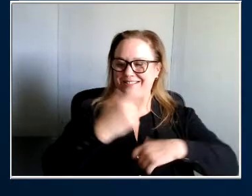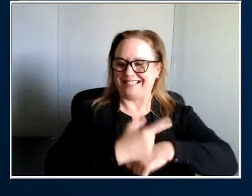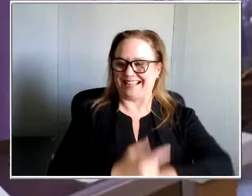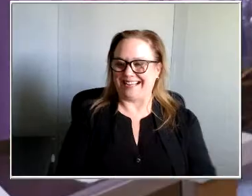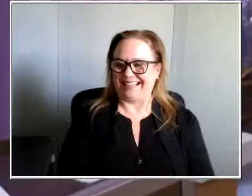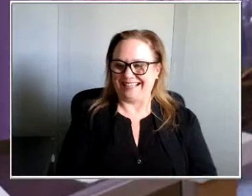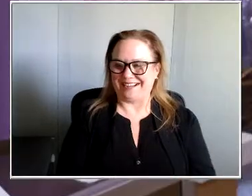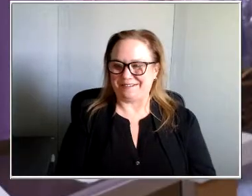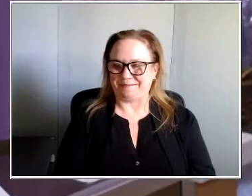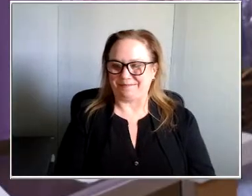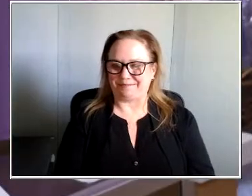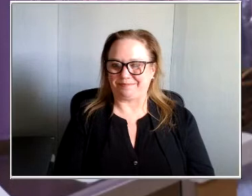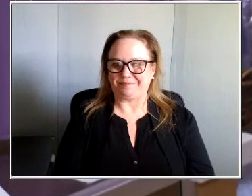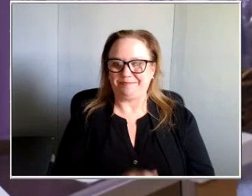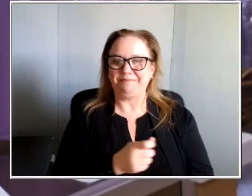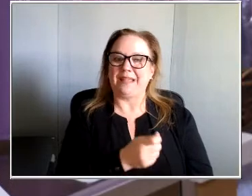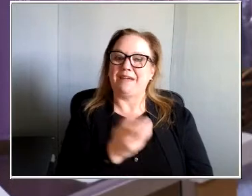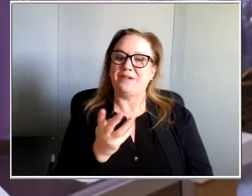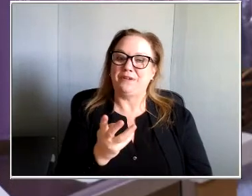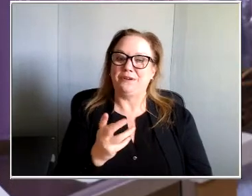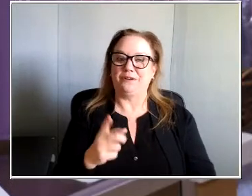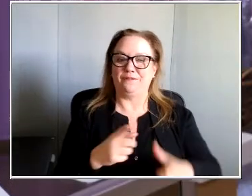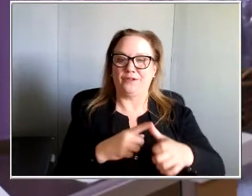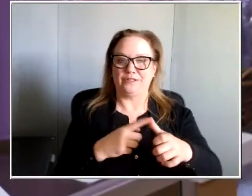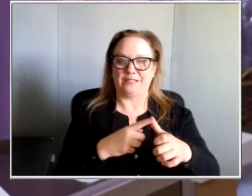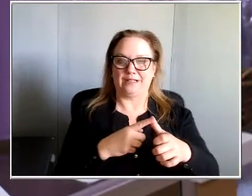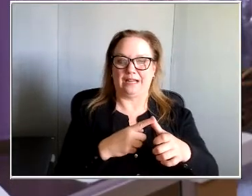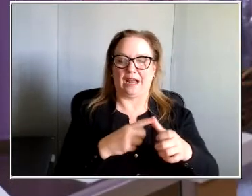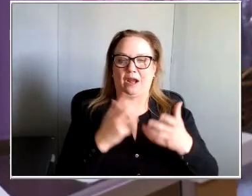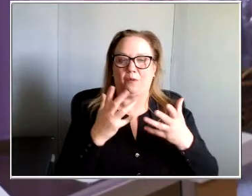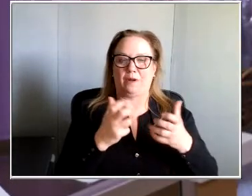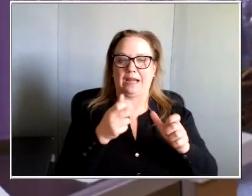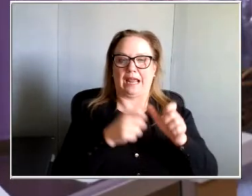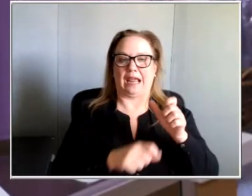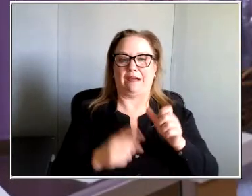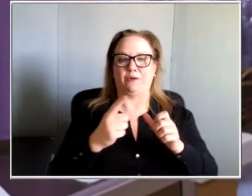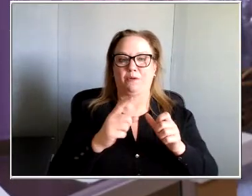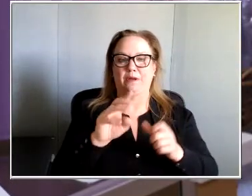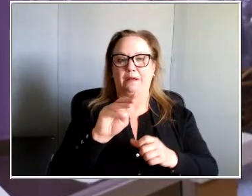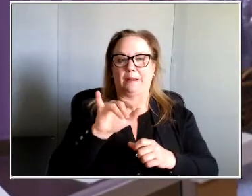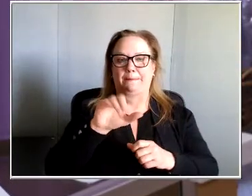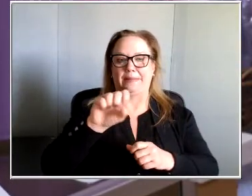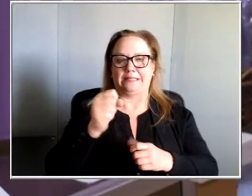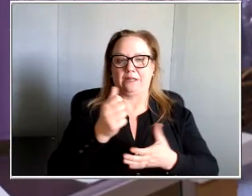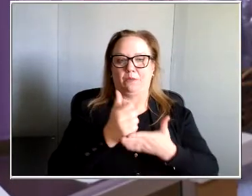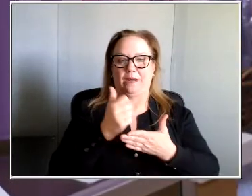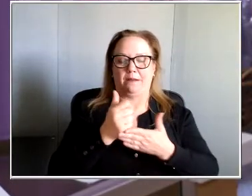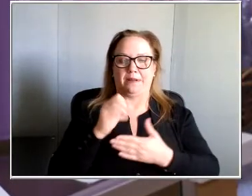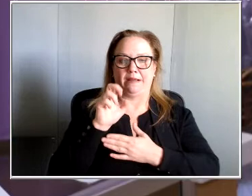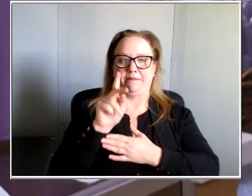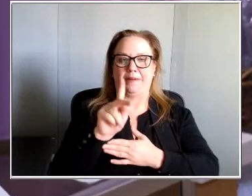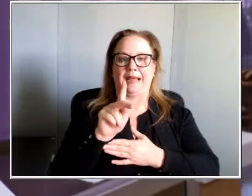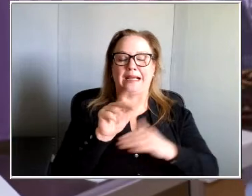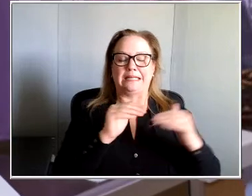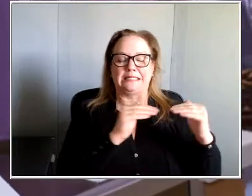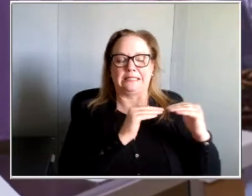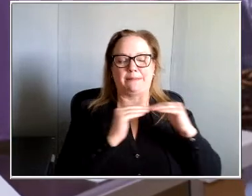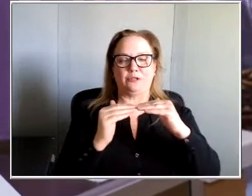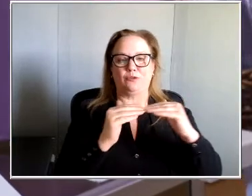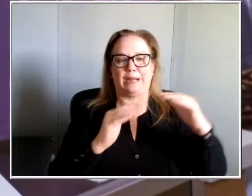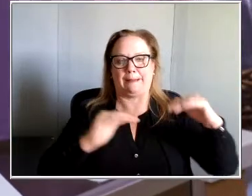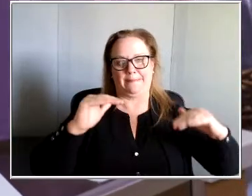Yes, I have a couple. First of all, I want everybody to know in Misty's we help give back symmetry and